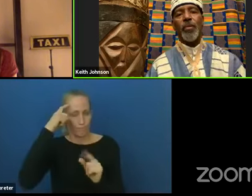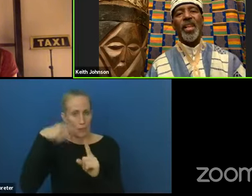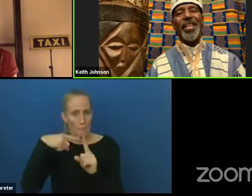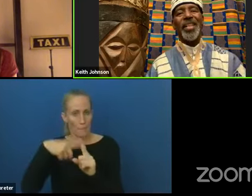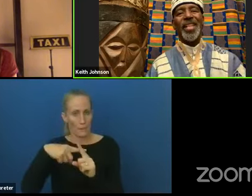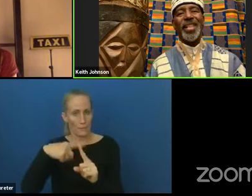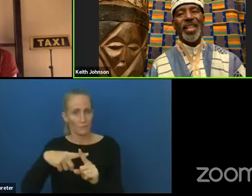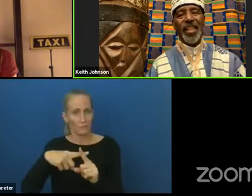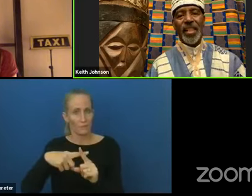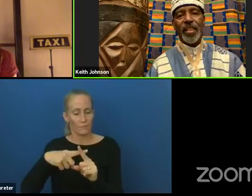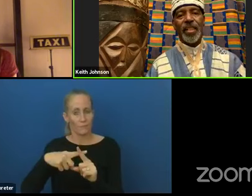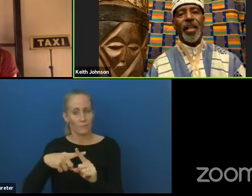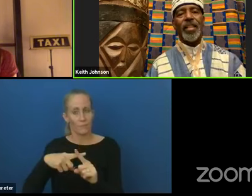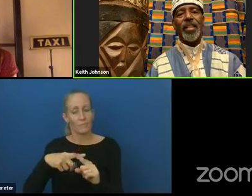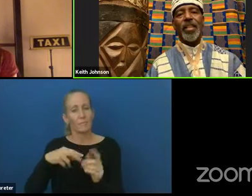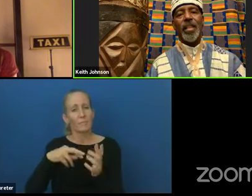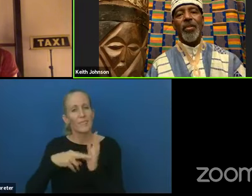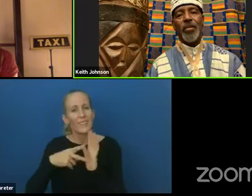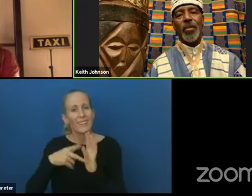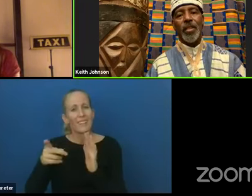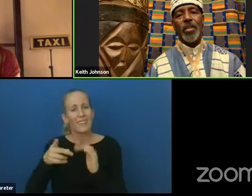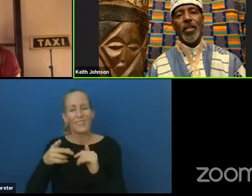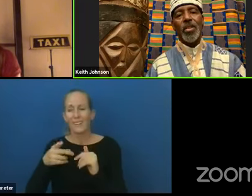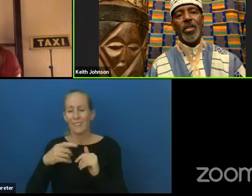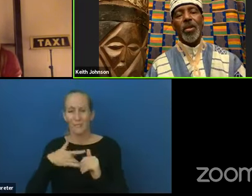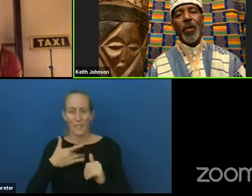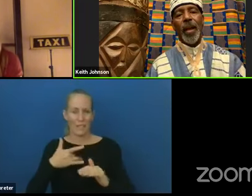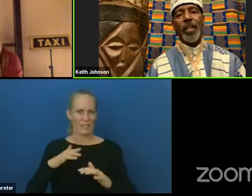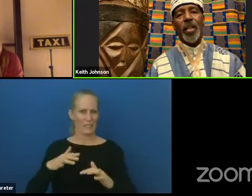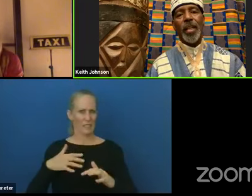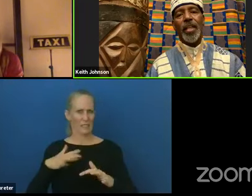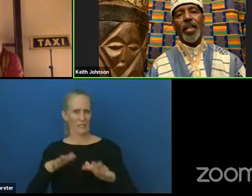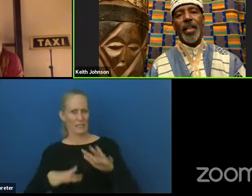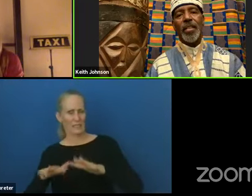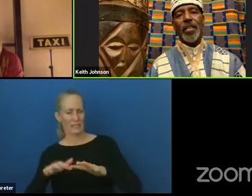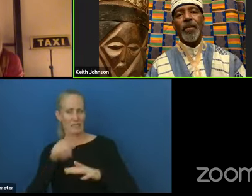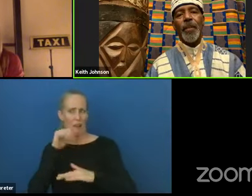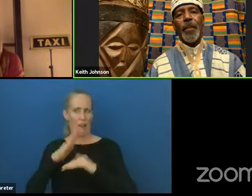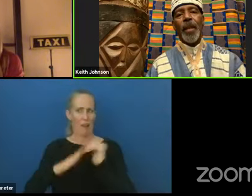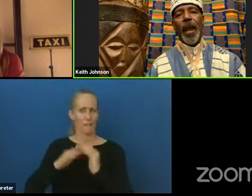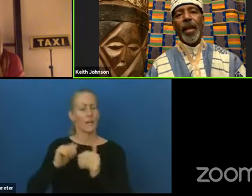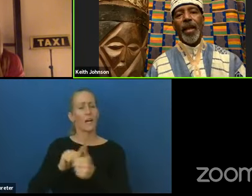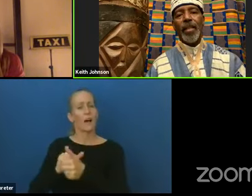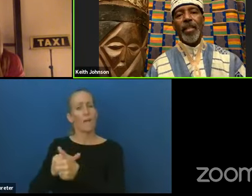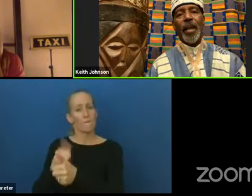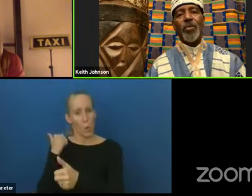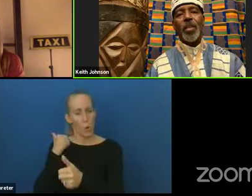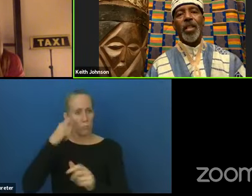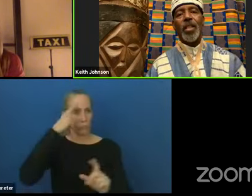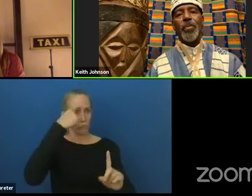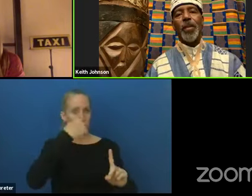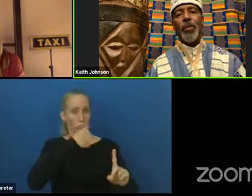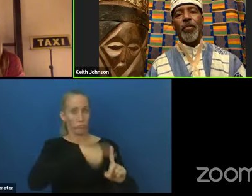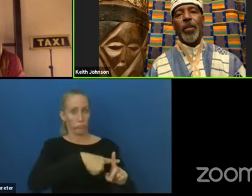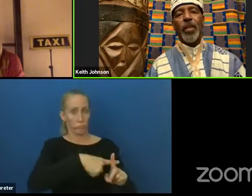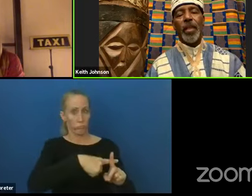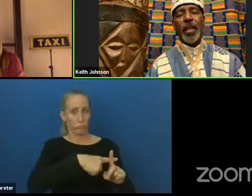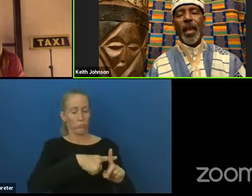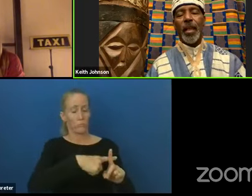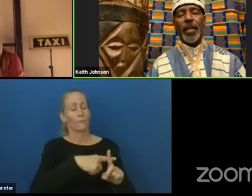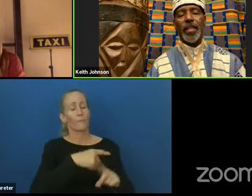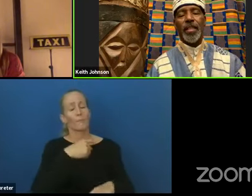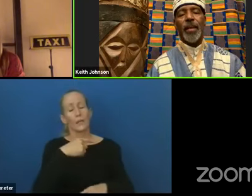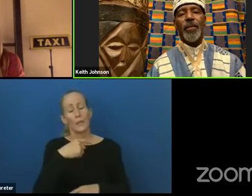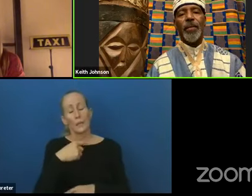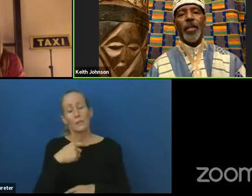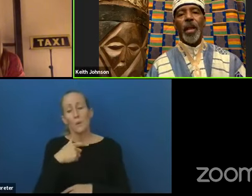away from dis-ease and discomfort. So I look at it as, I understand what the young people feel, and